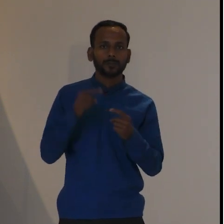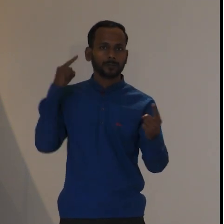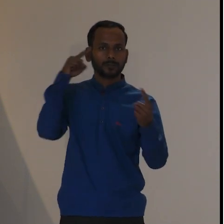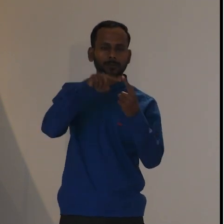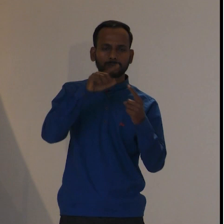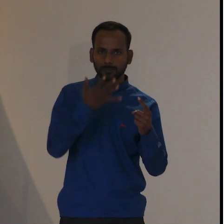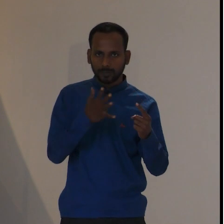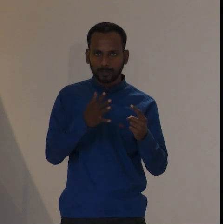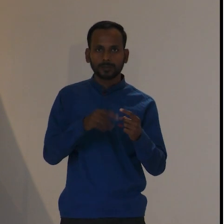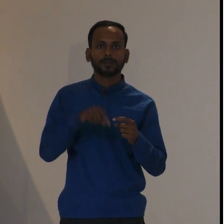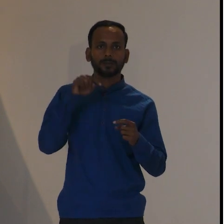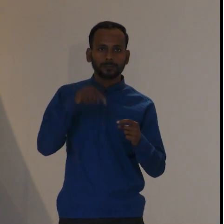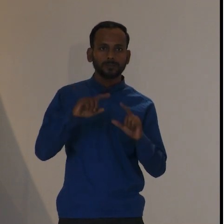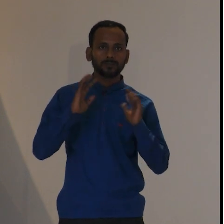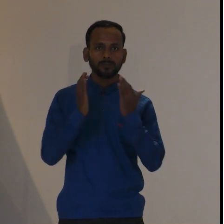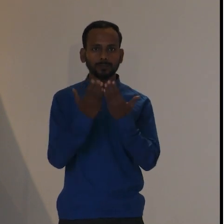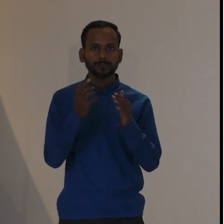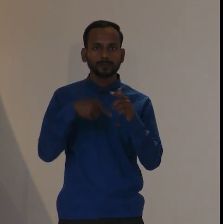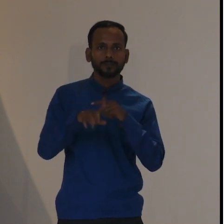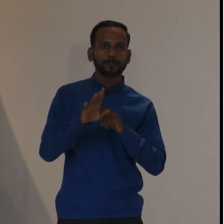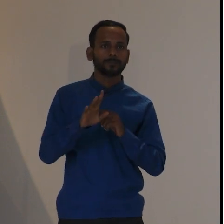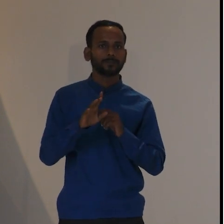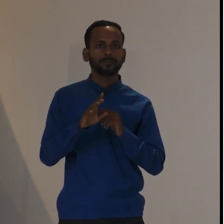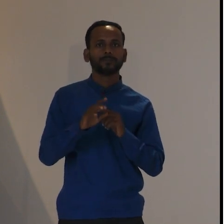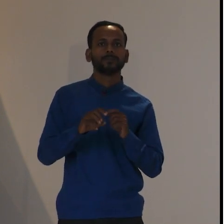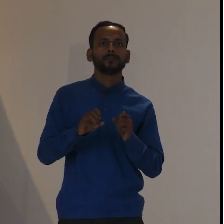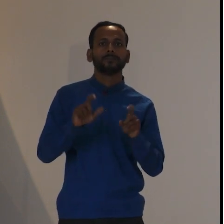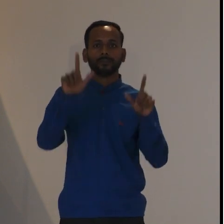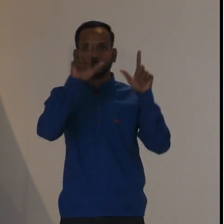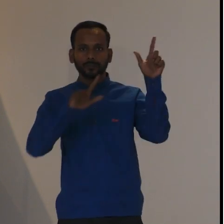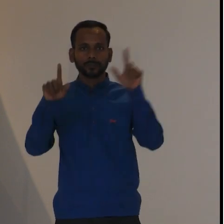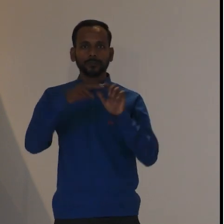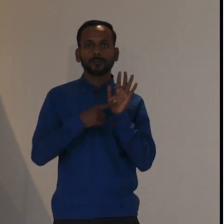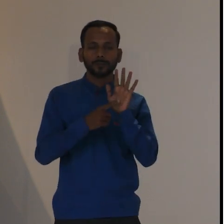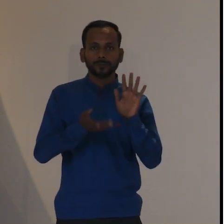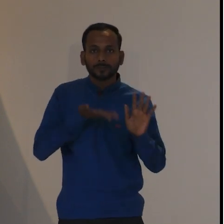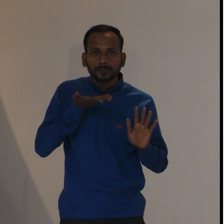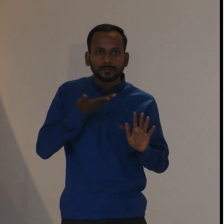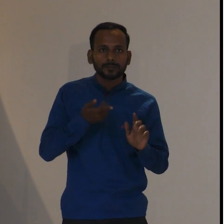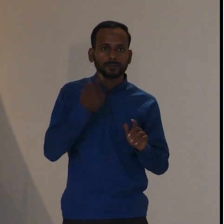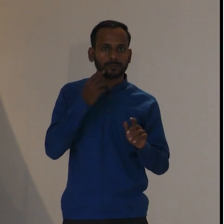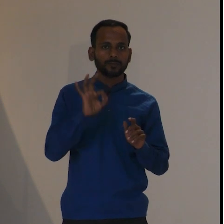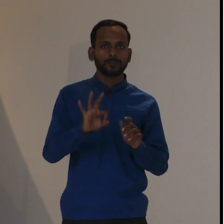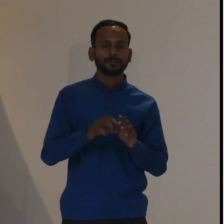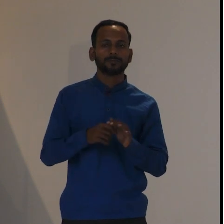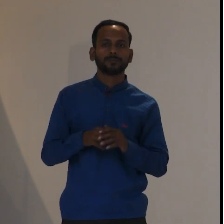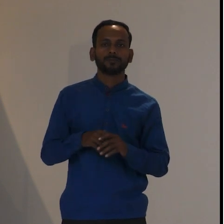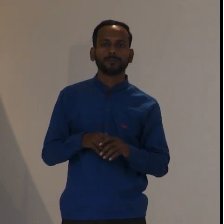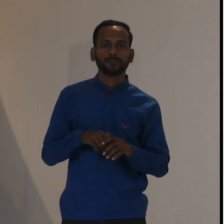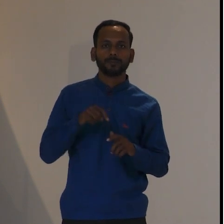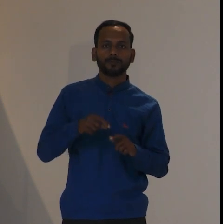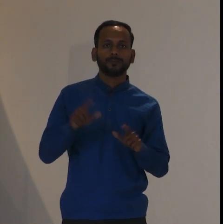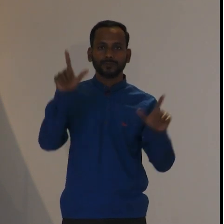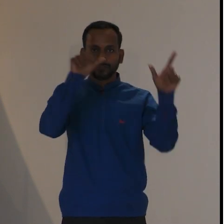at exhibitions, it can be used in museum education and outreach programs. In a